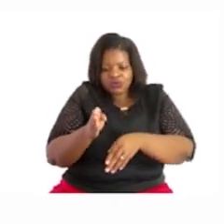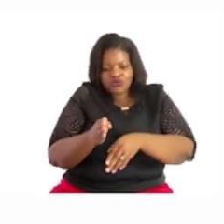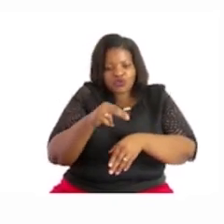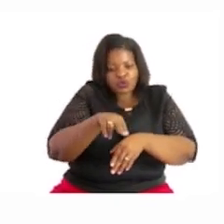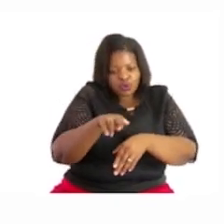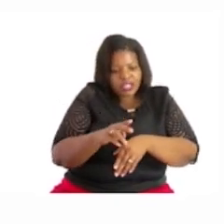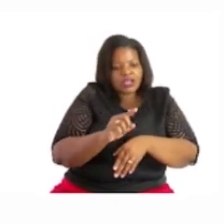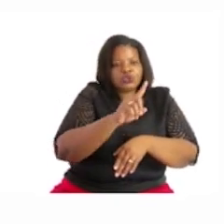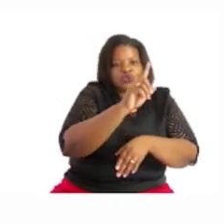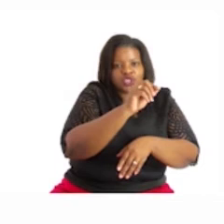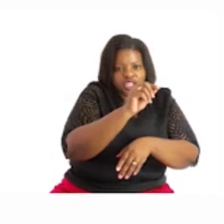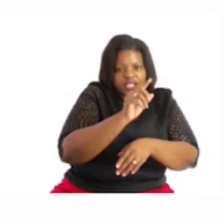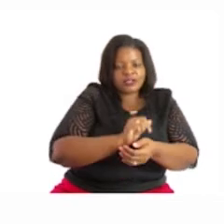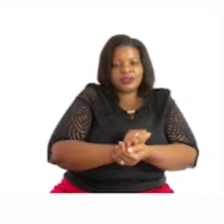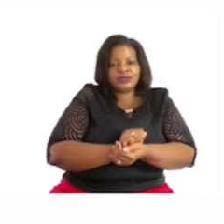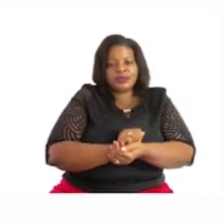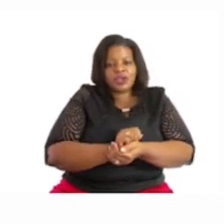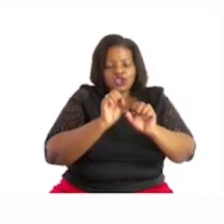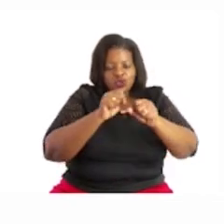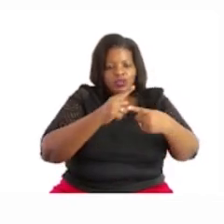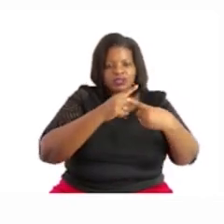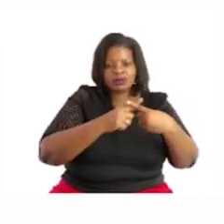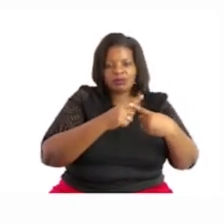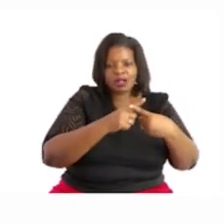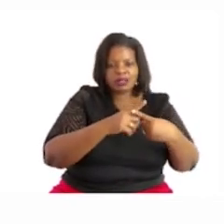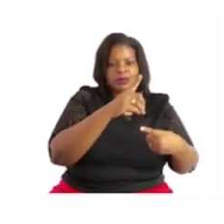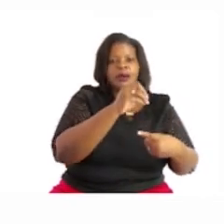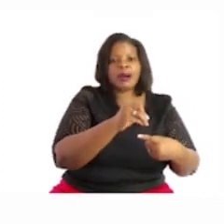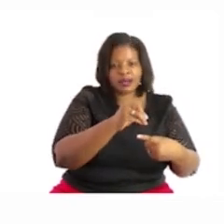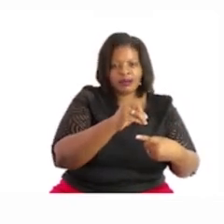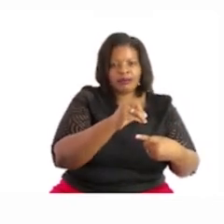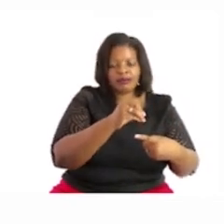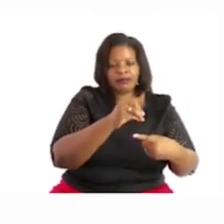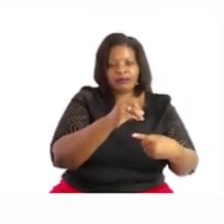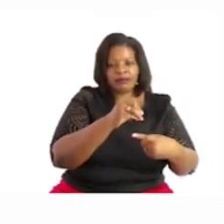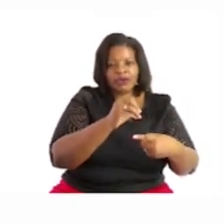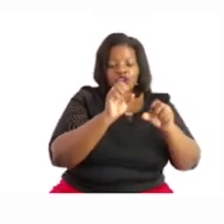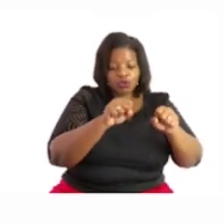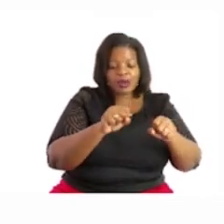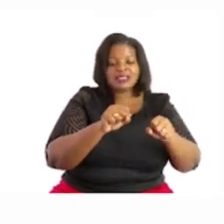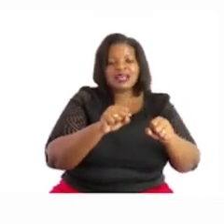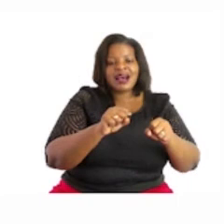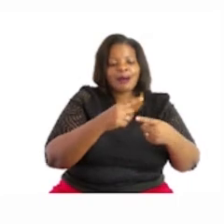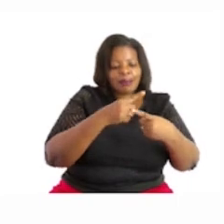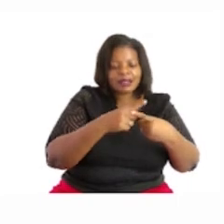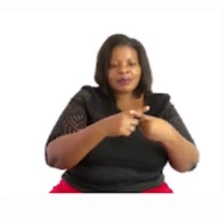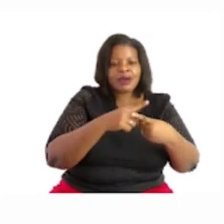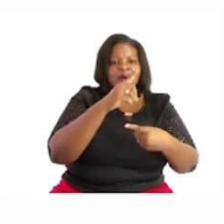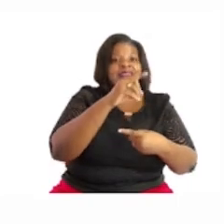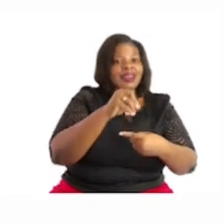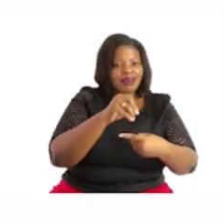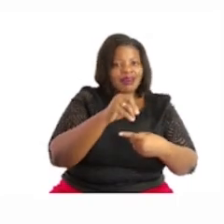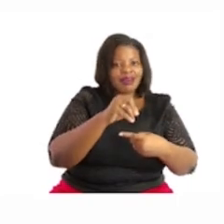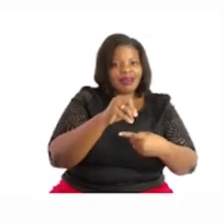you have to multiply by 10. We'll explain that also on the chalkboard.